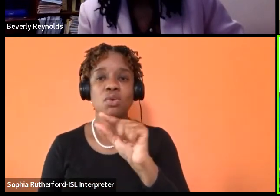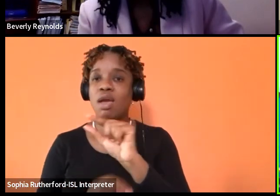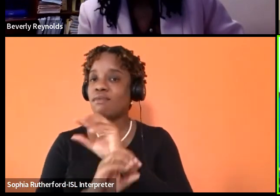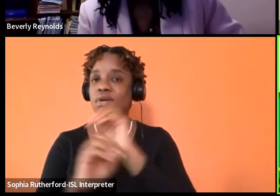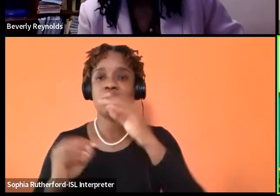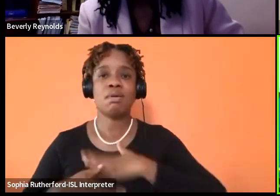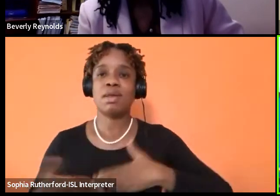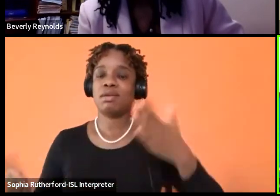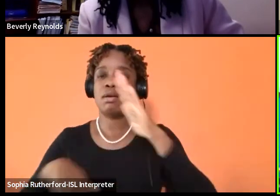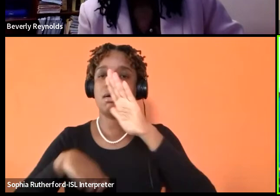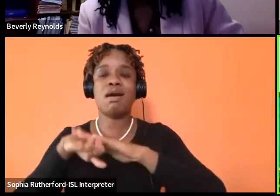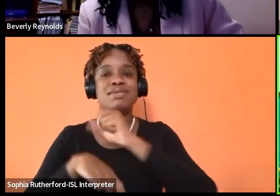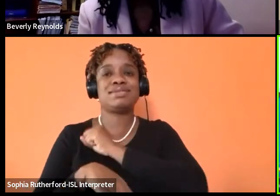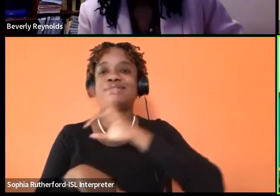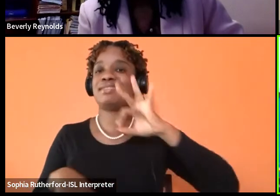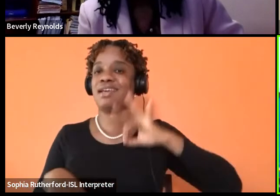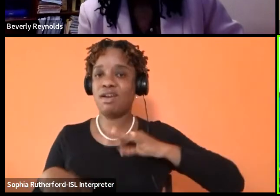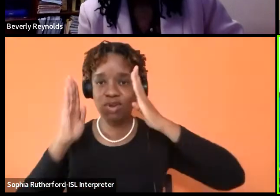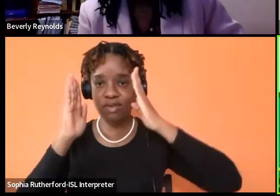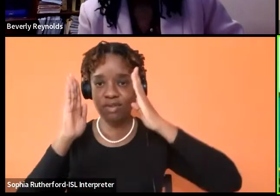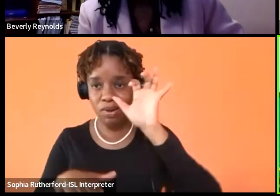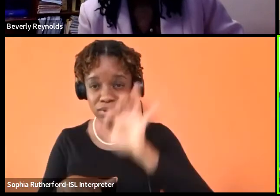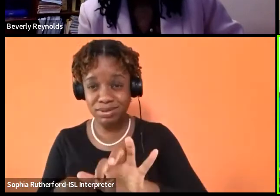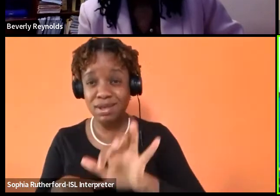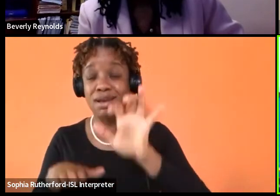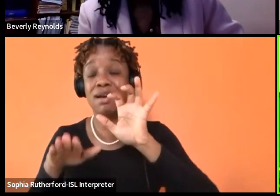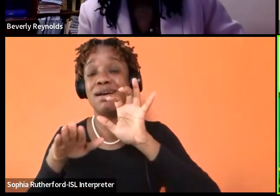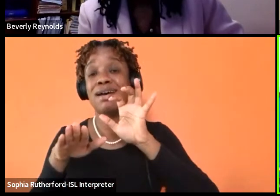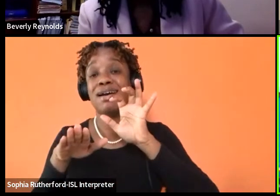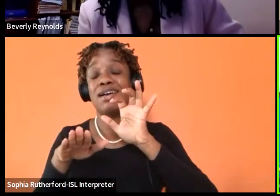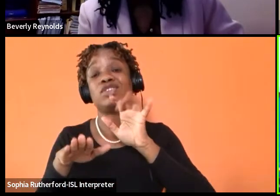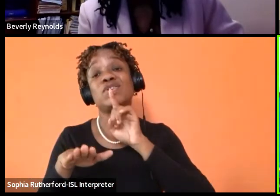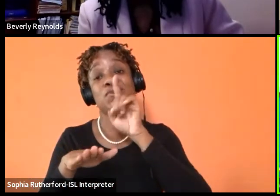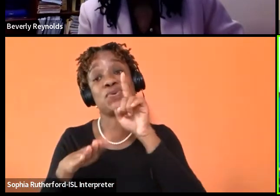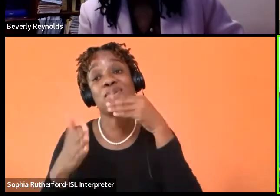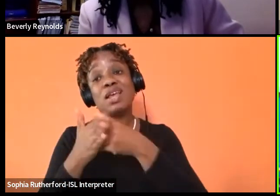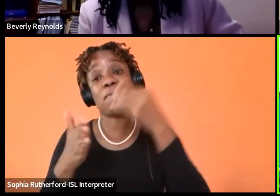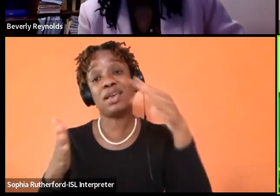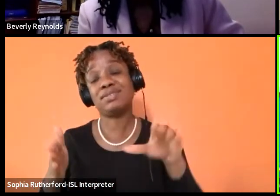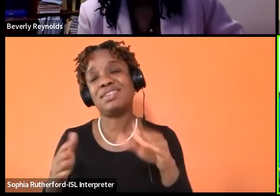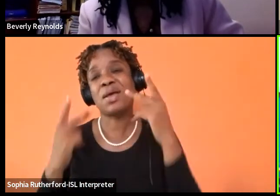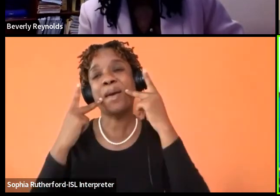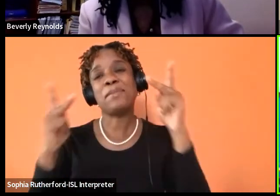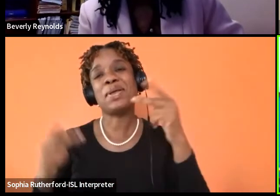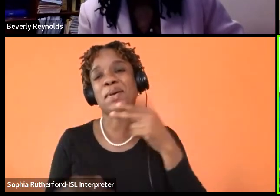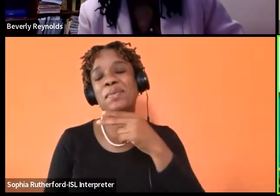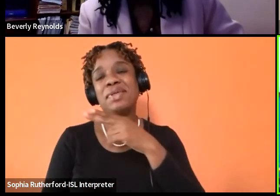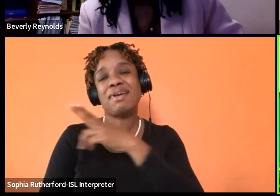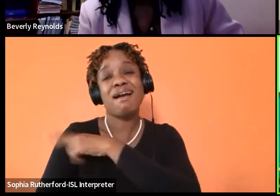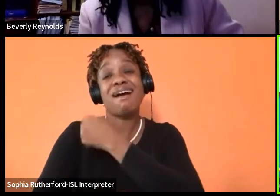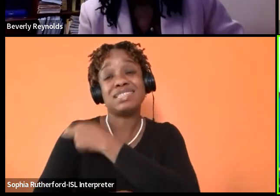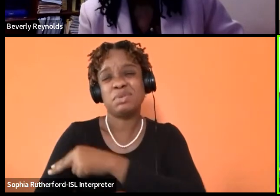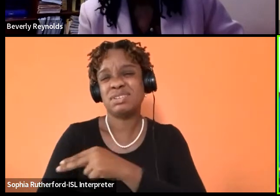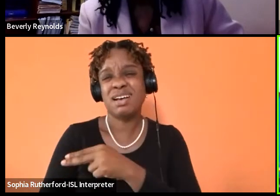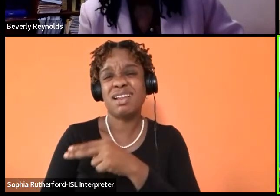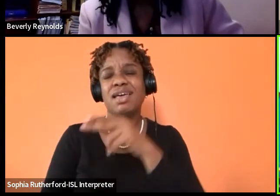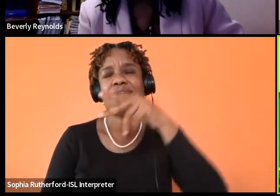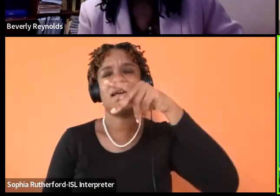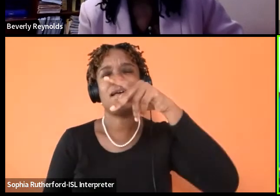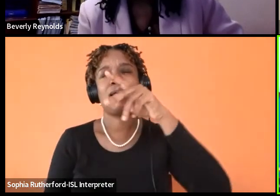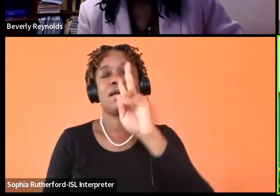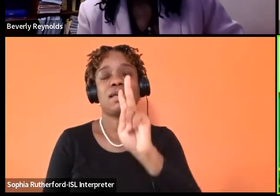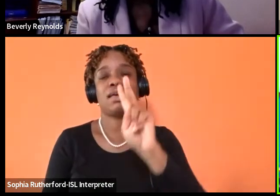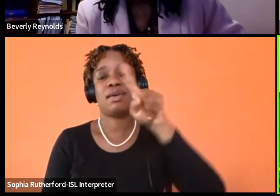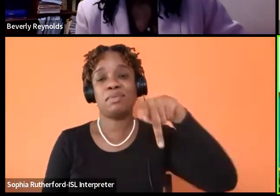is we do have public hospitals with good physical therapy department. And I think KPH is one of the best, believe it or not. I